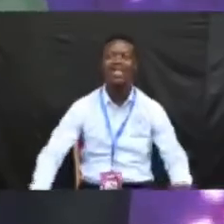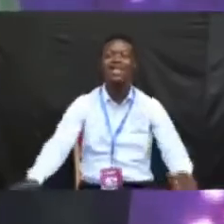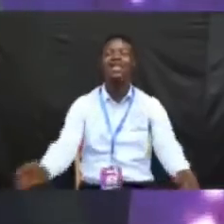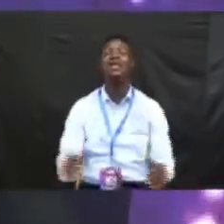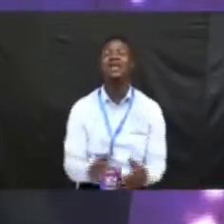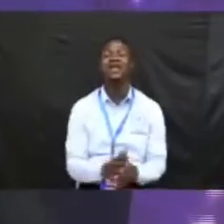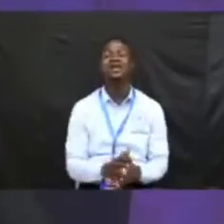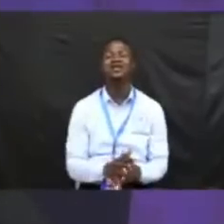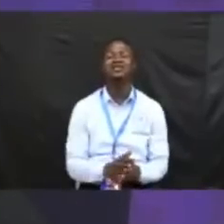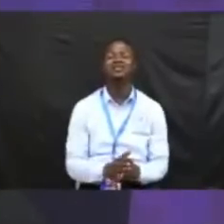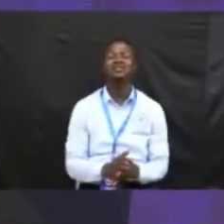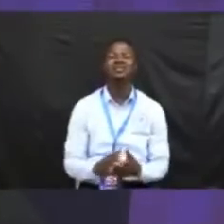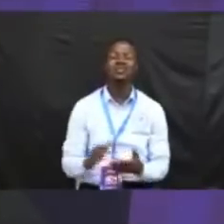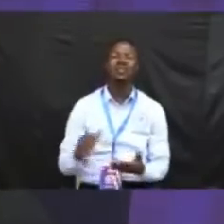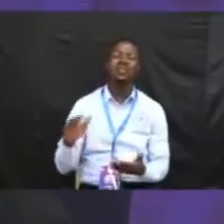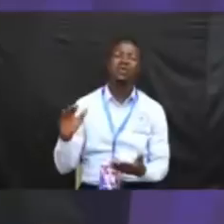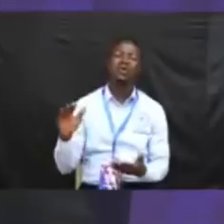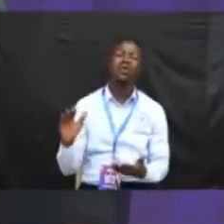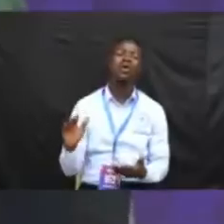thee?